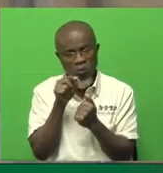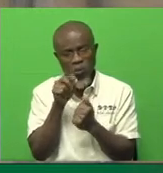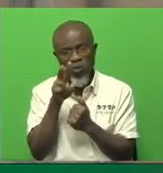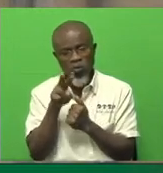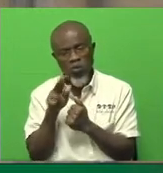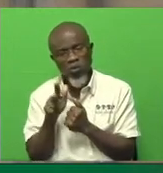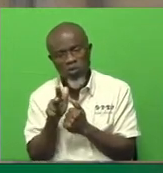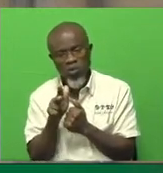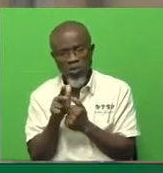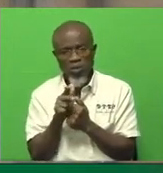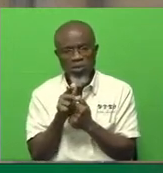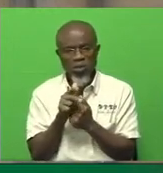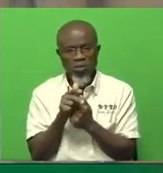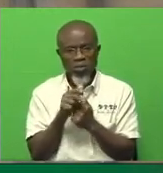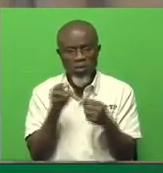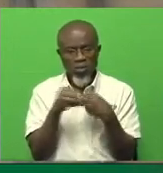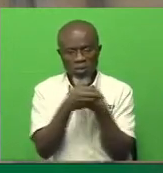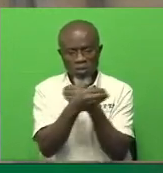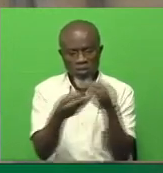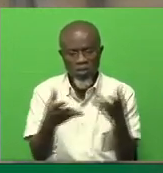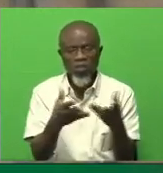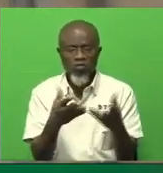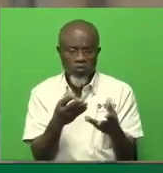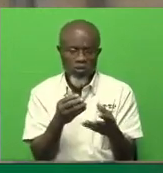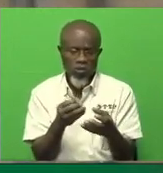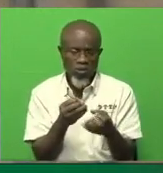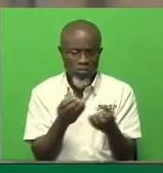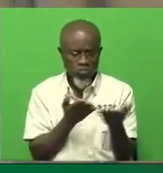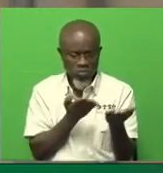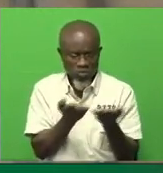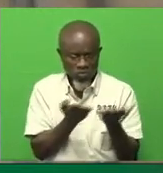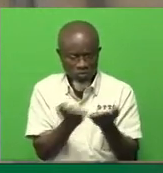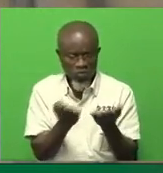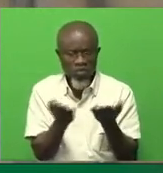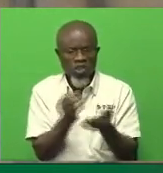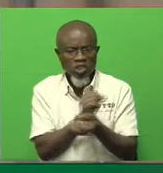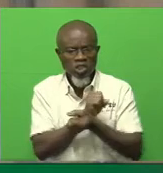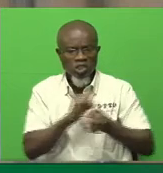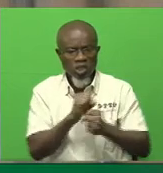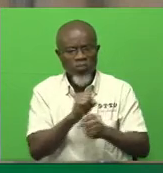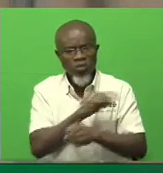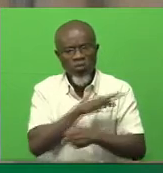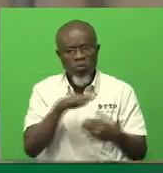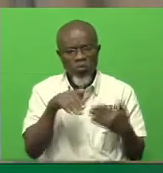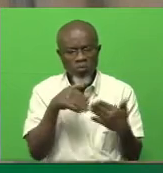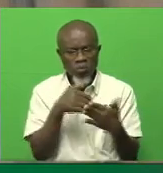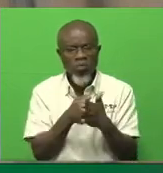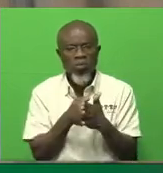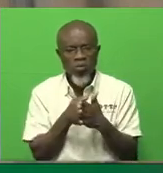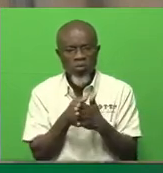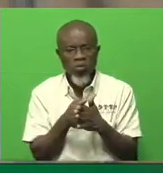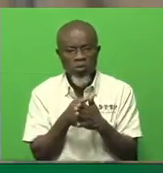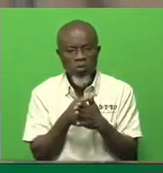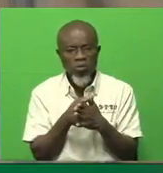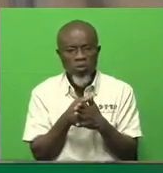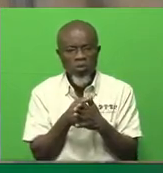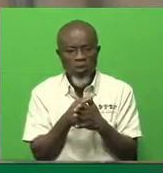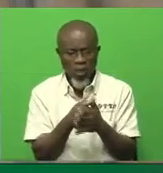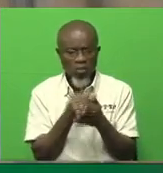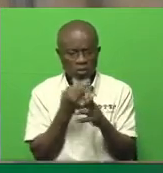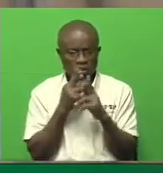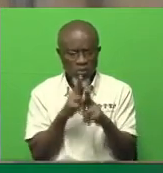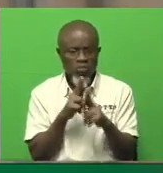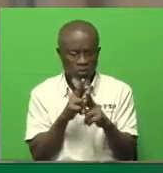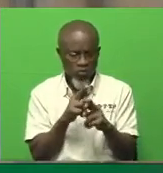clients our patients a better level of service and respond to health care workers for better